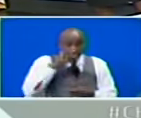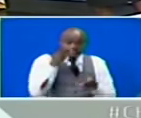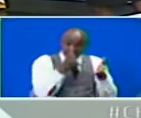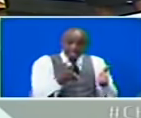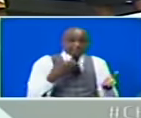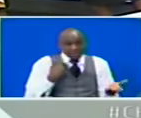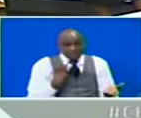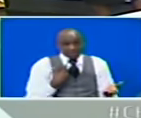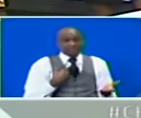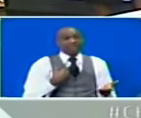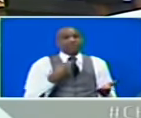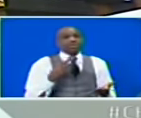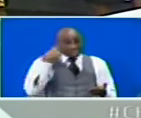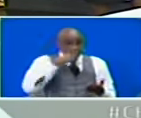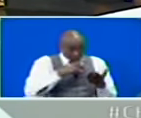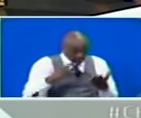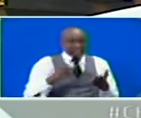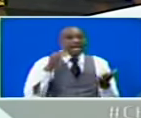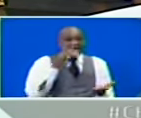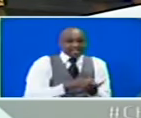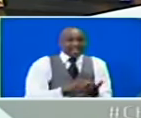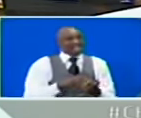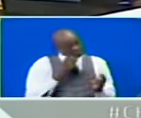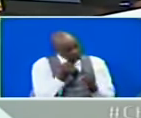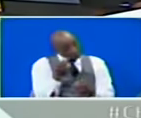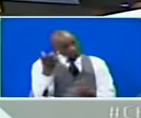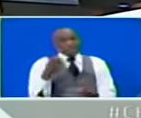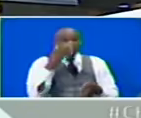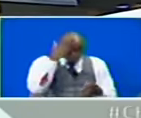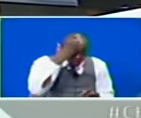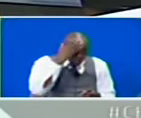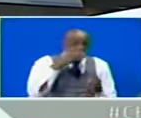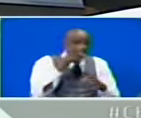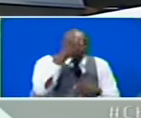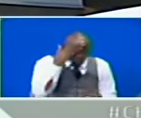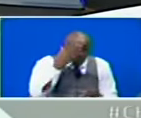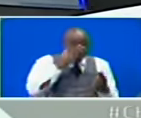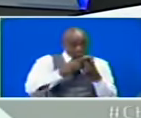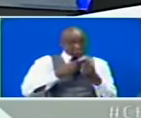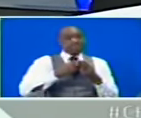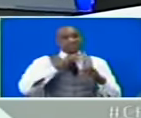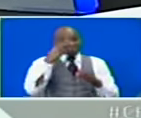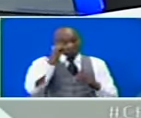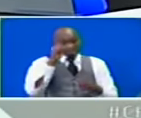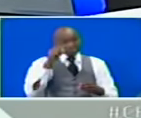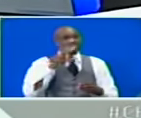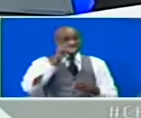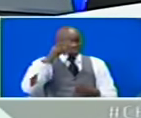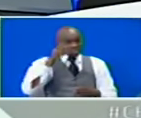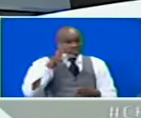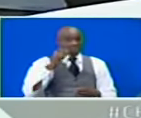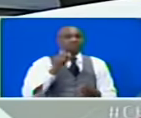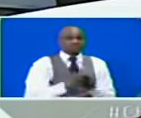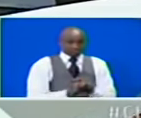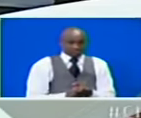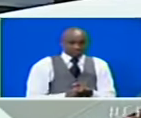again next week. Yes. We're working on a few others. So if you know of any, the hashtag is factcheck at africacheck at Shundu at Yvonne